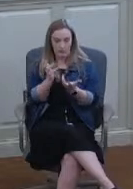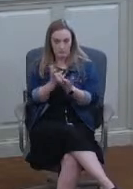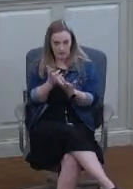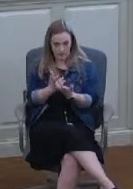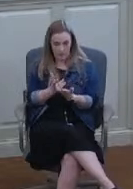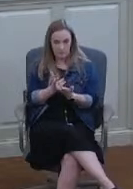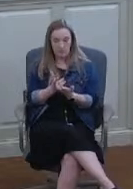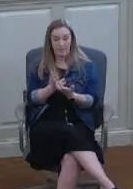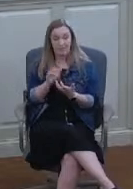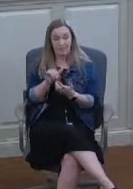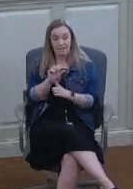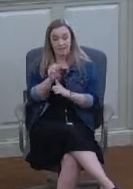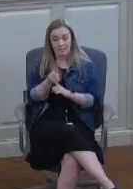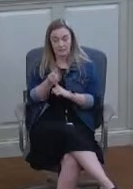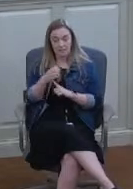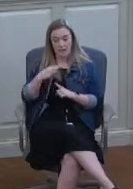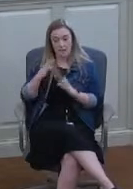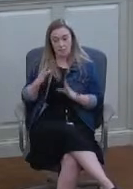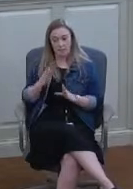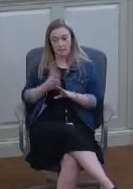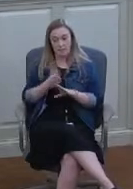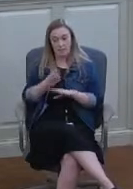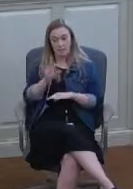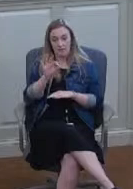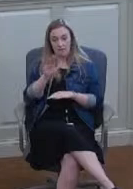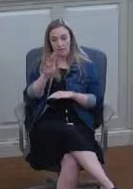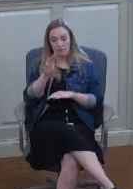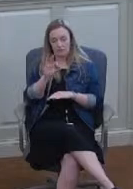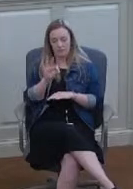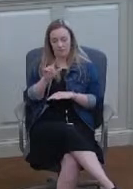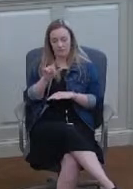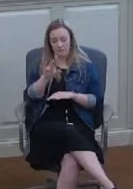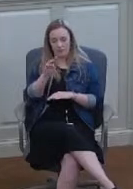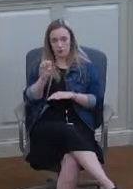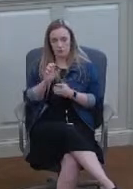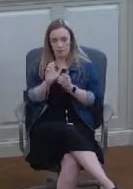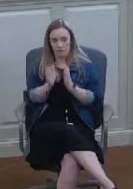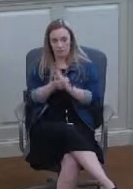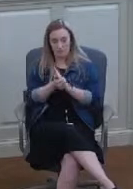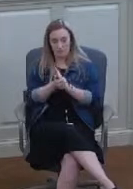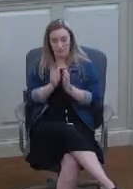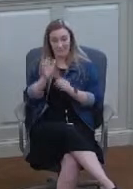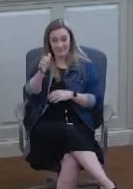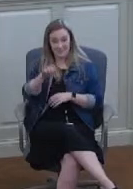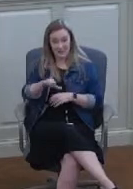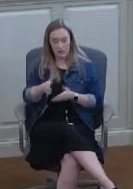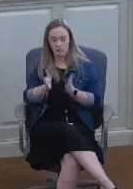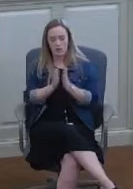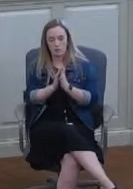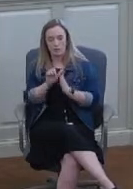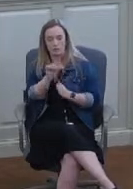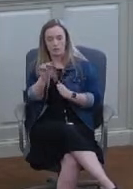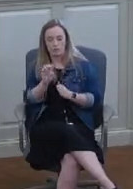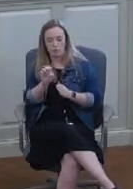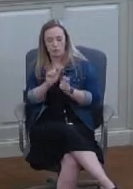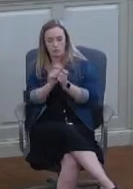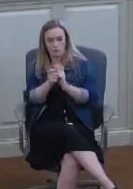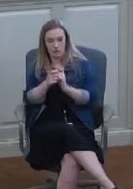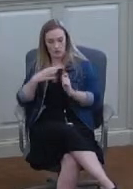this case, the applicant, after the flume amendment was denied, requested that the zone change application